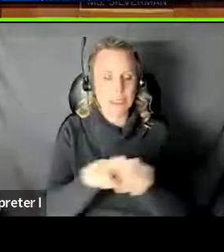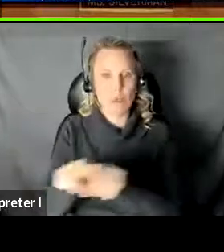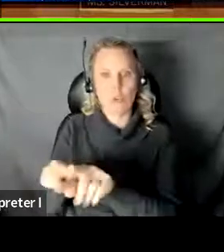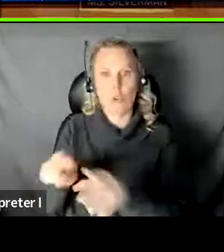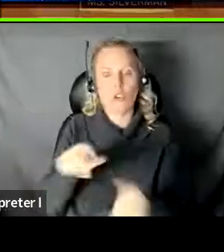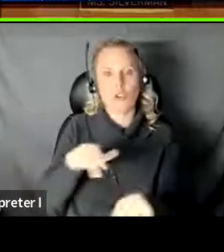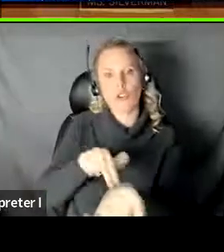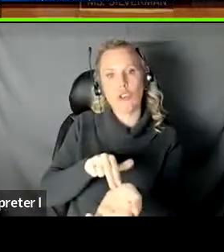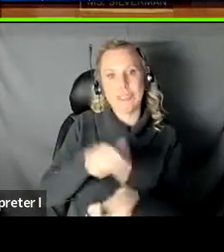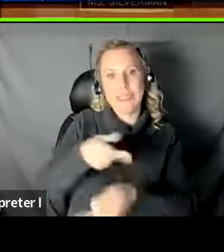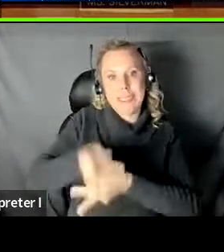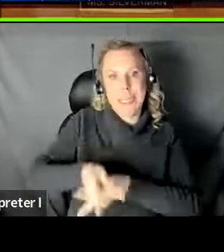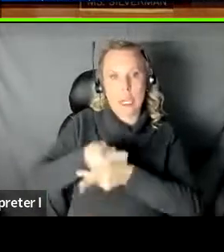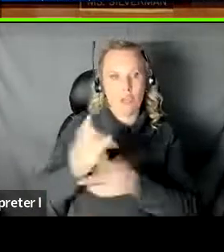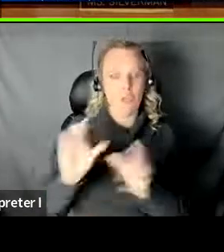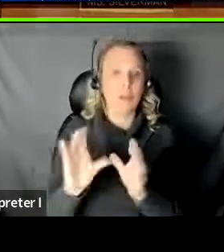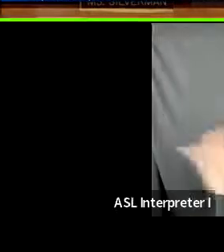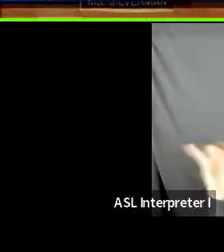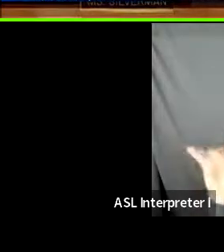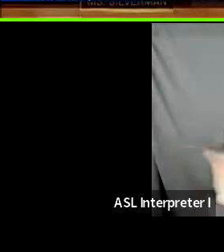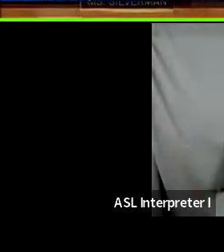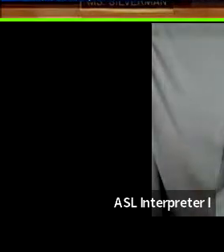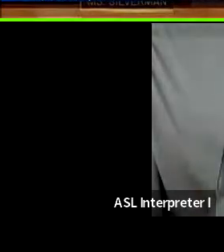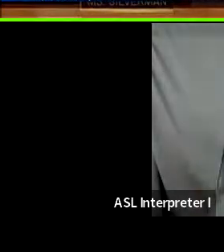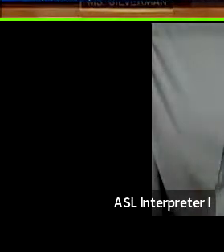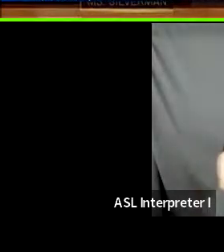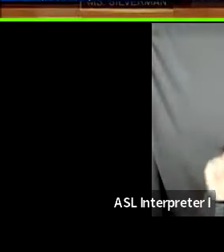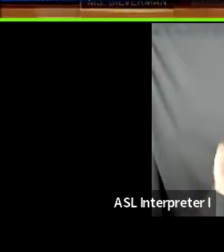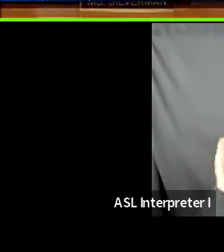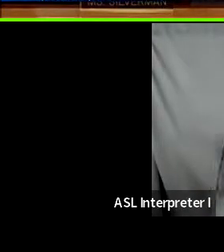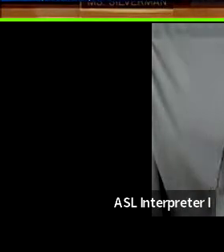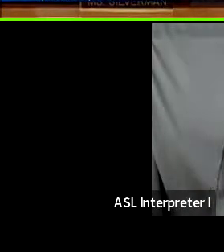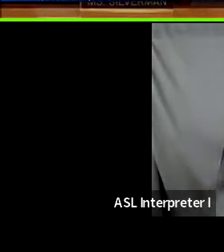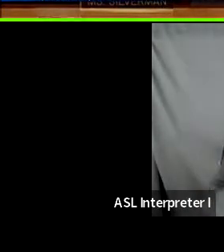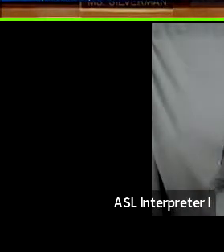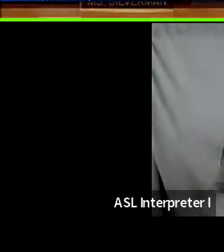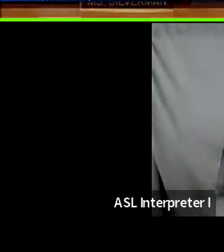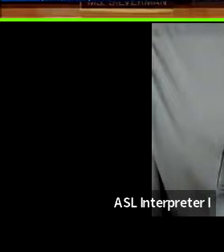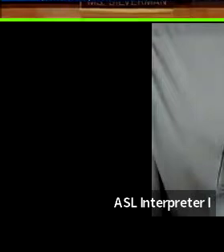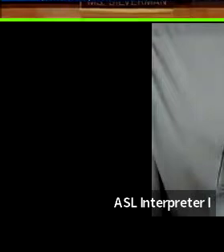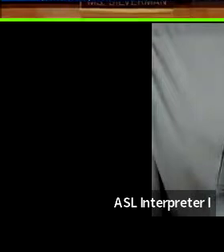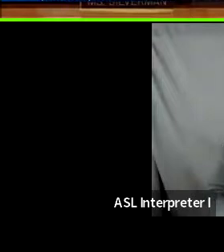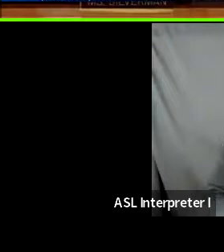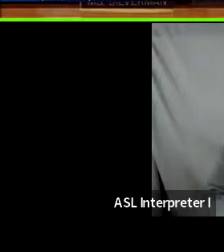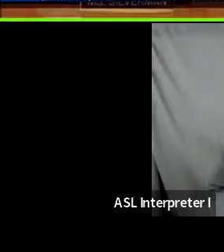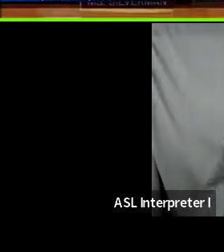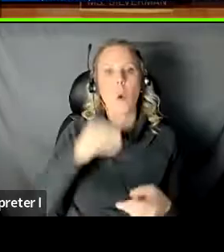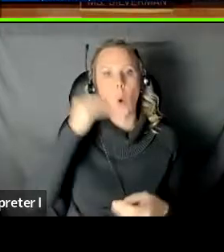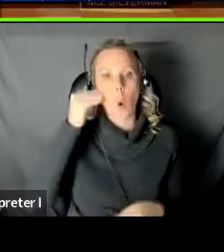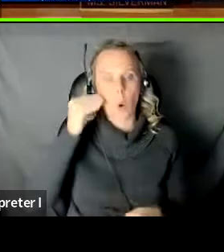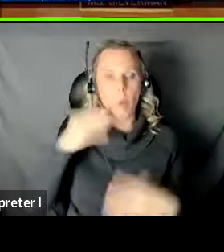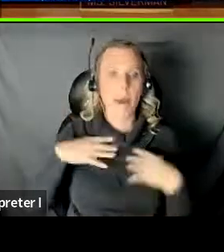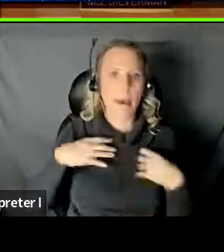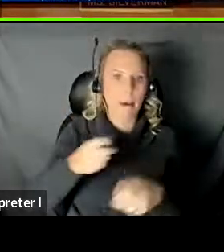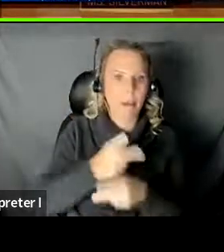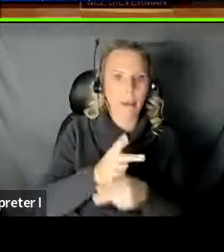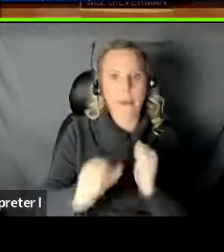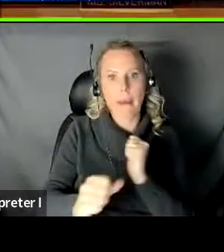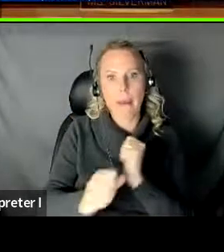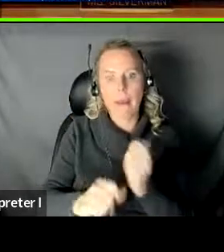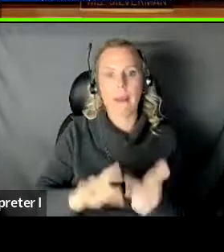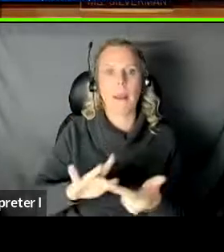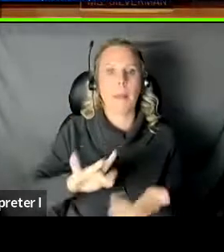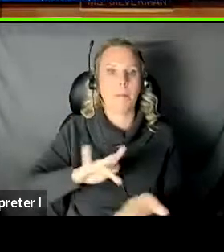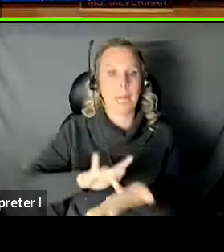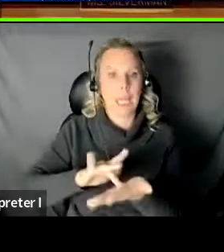care certifications, such as the CNA, Certified Nursing Assistant, home healthcare aide, medication